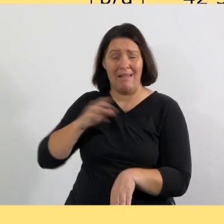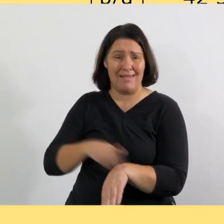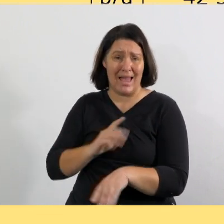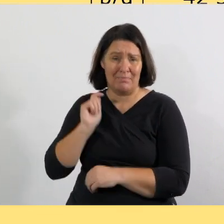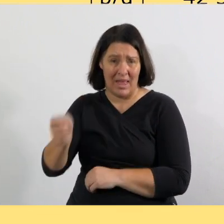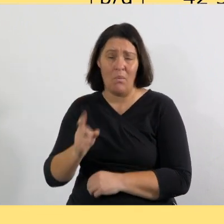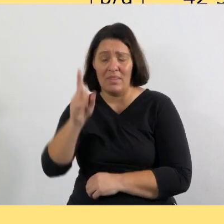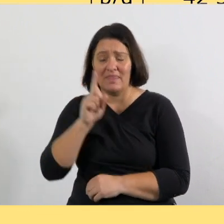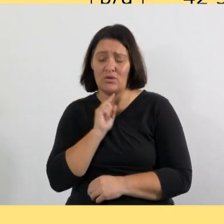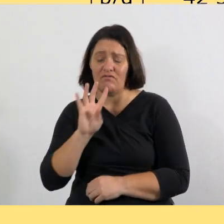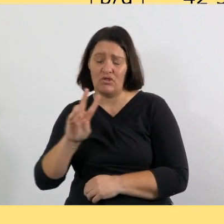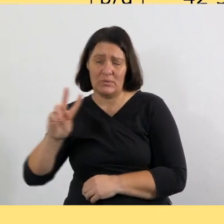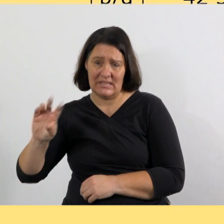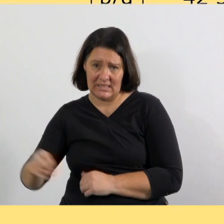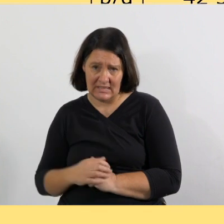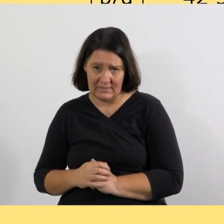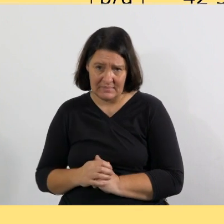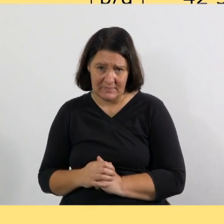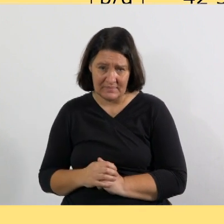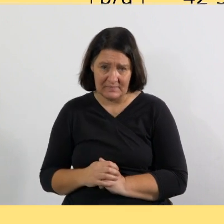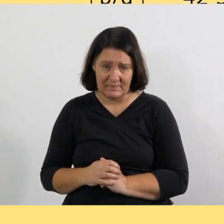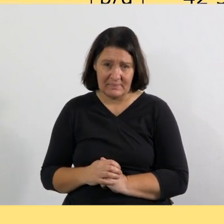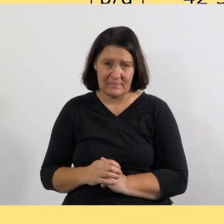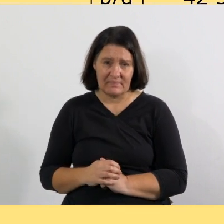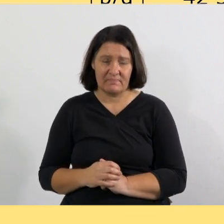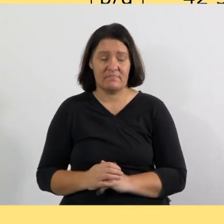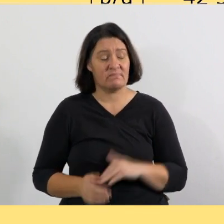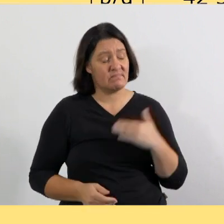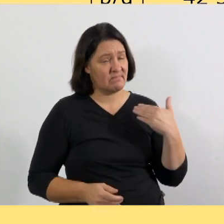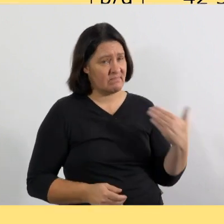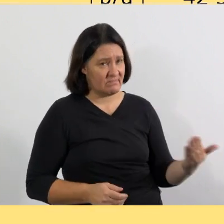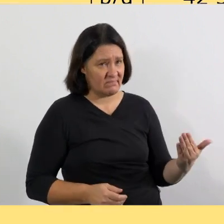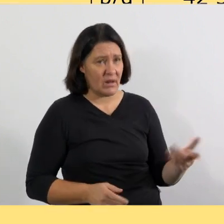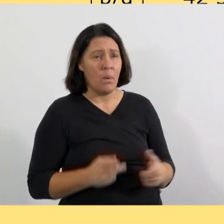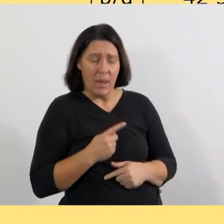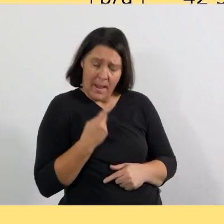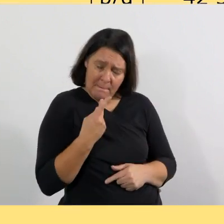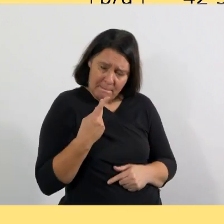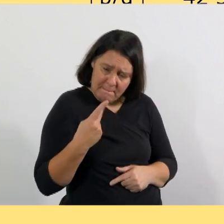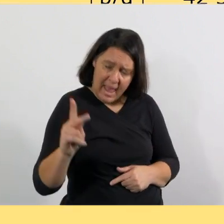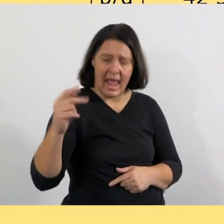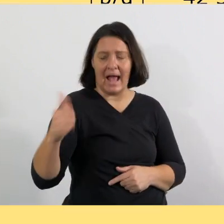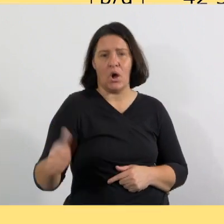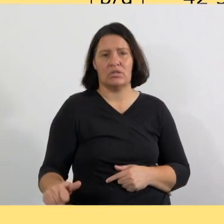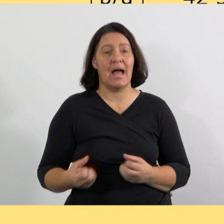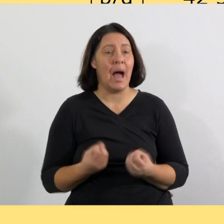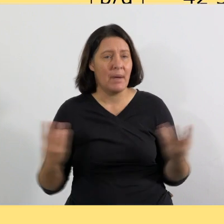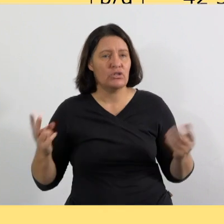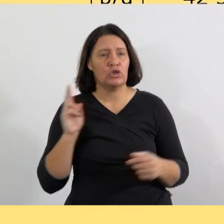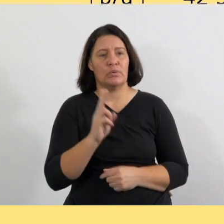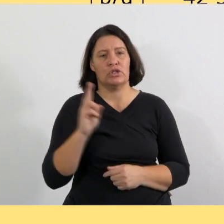interest, 1,420 journal credits. And then we have paid our account,